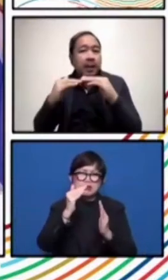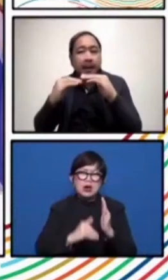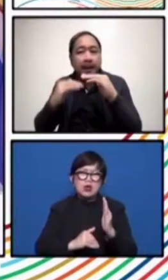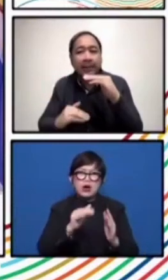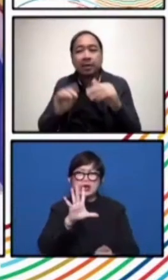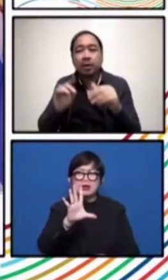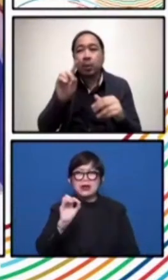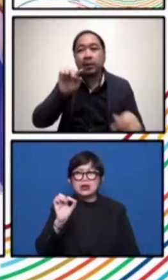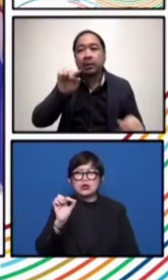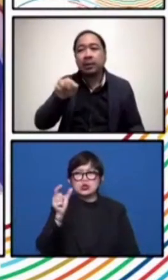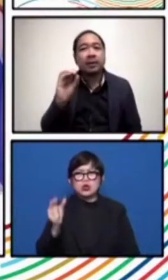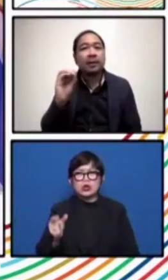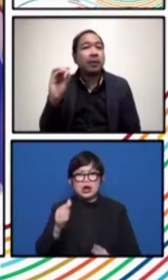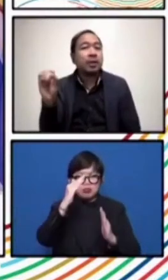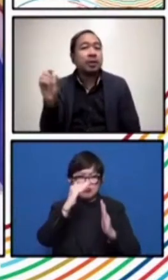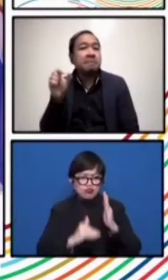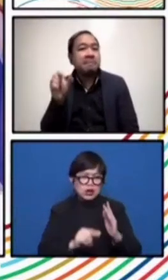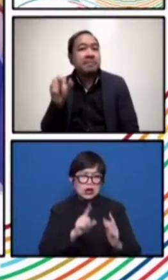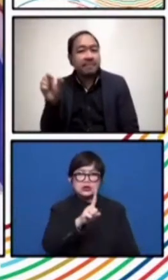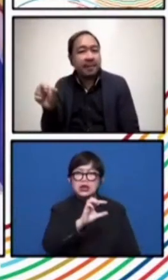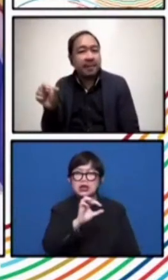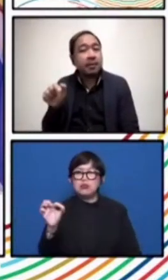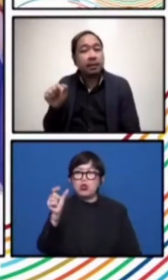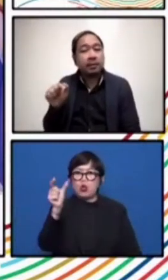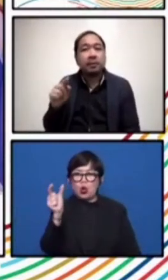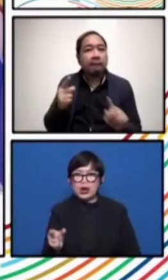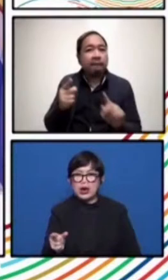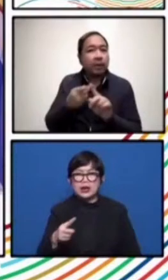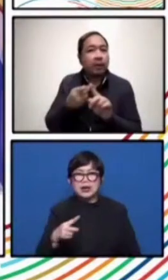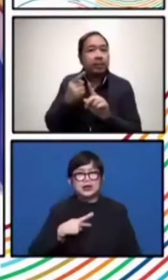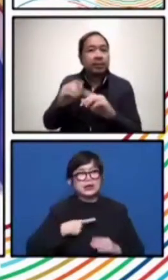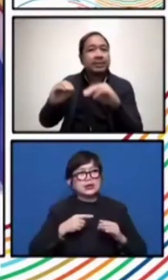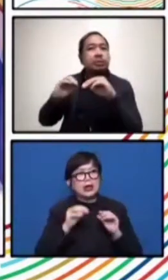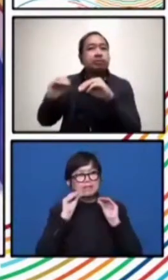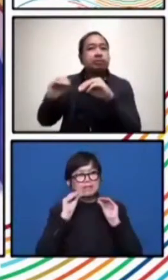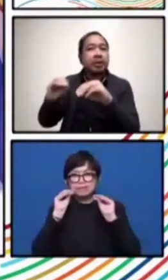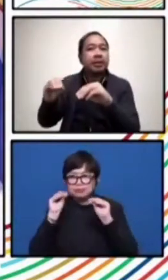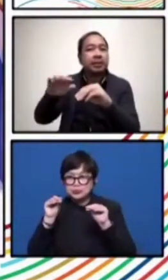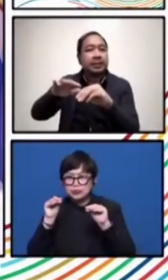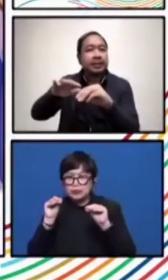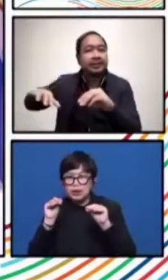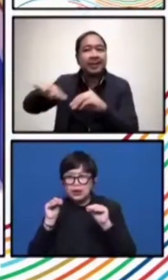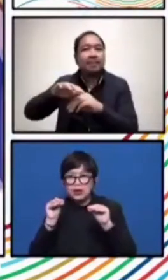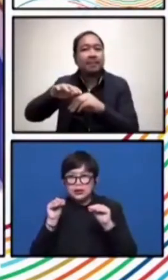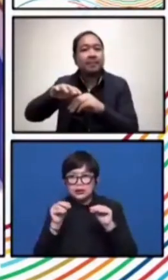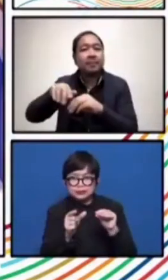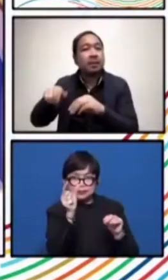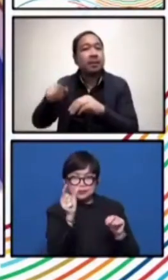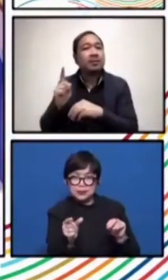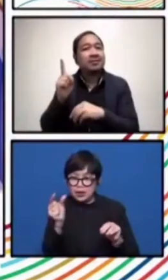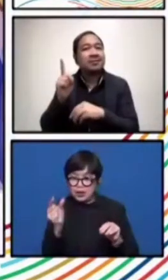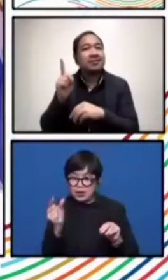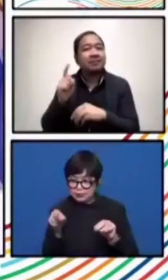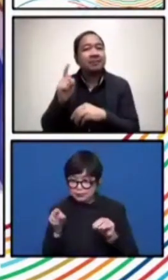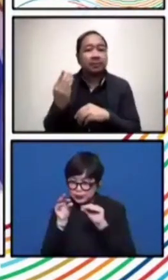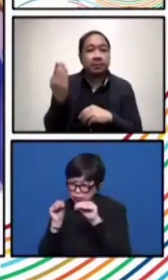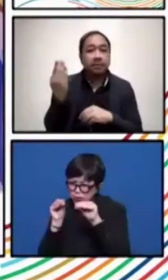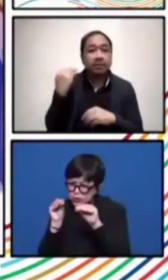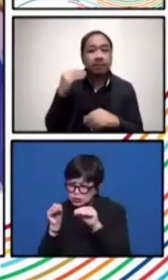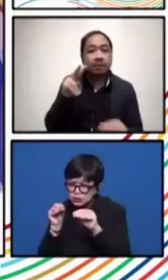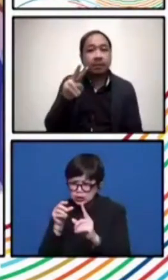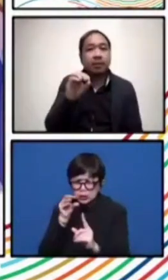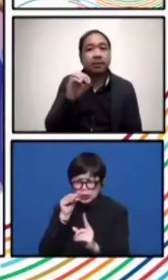people so this was launched in 2021 and this has helped us in many ways one is to